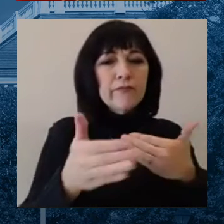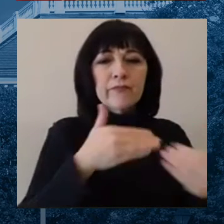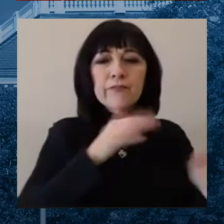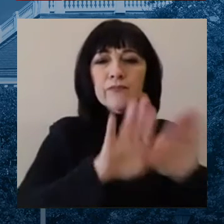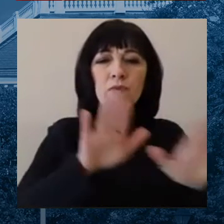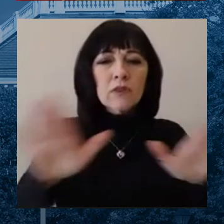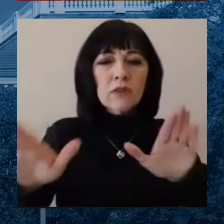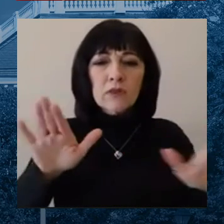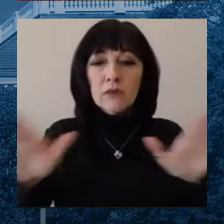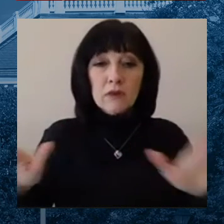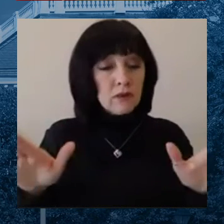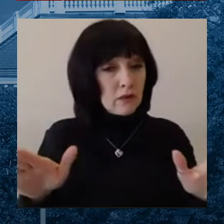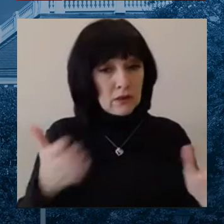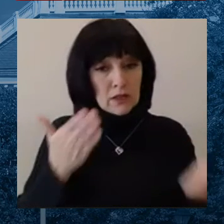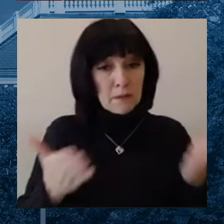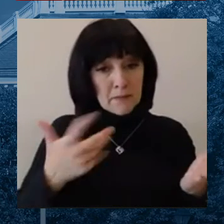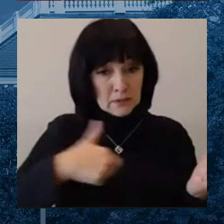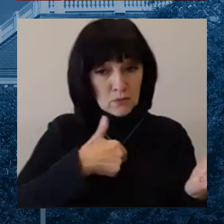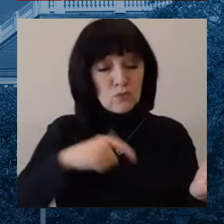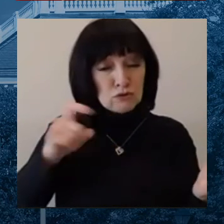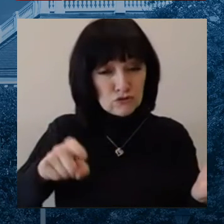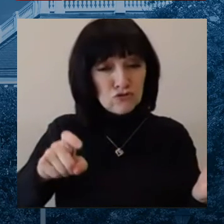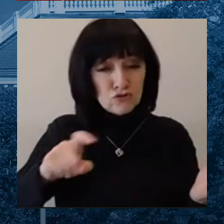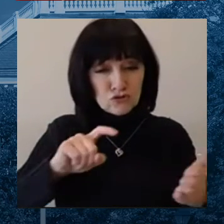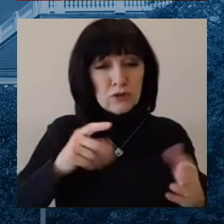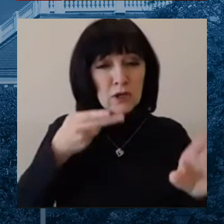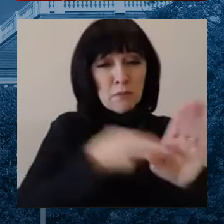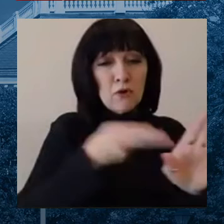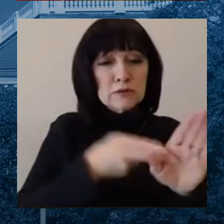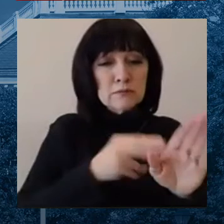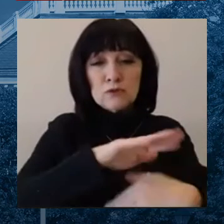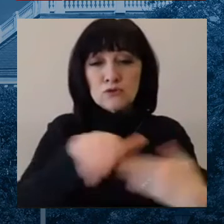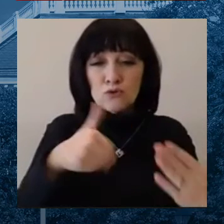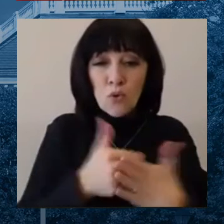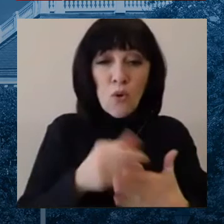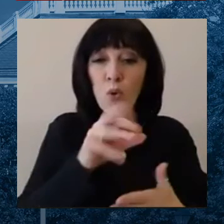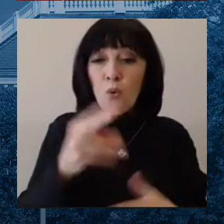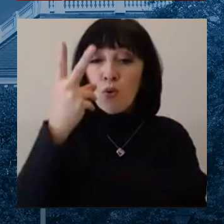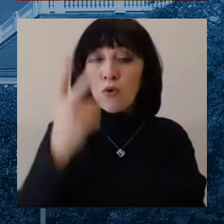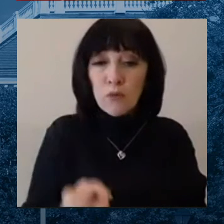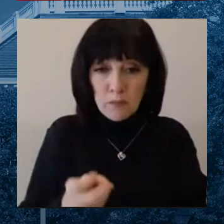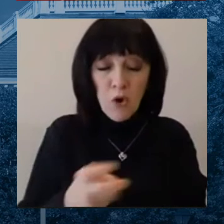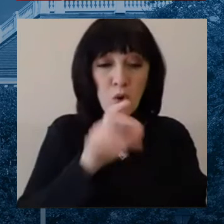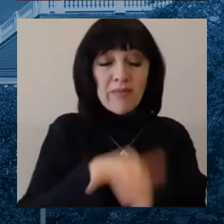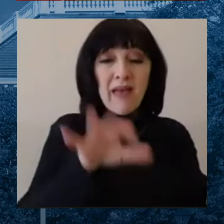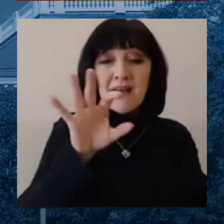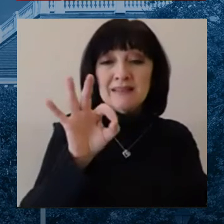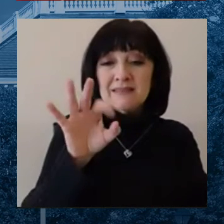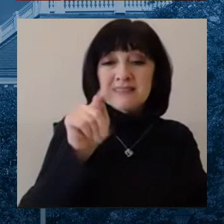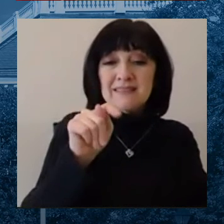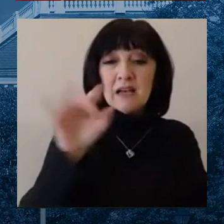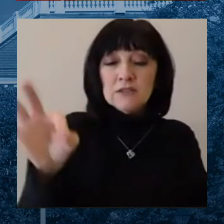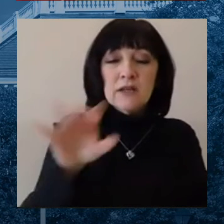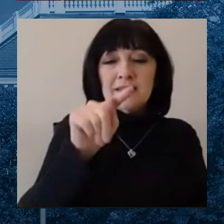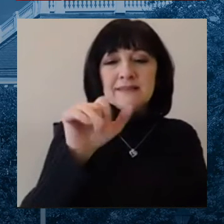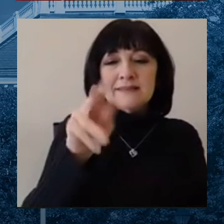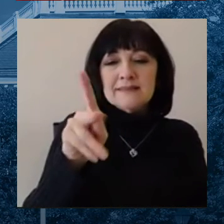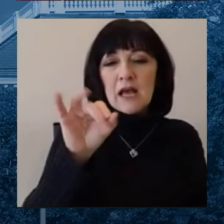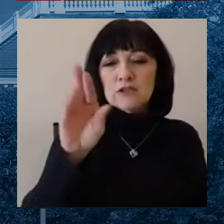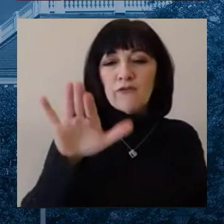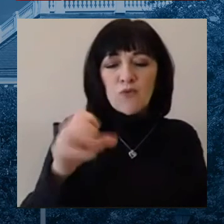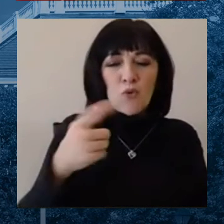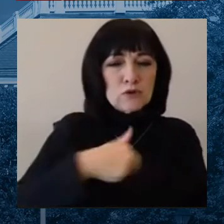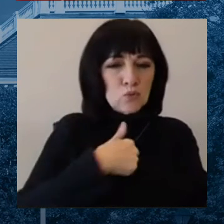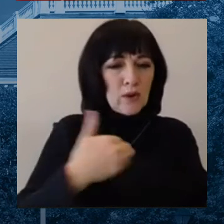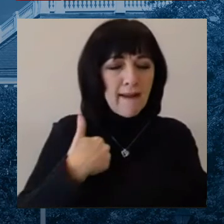one or both of the Delaware Legislative Black Caucus's task force. We have a law enforcement task force. We